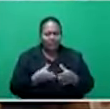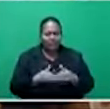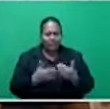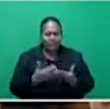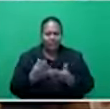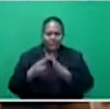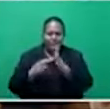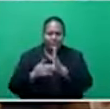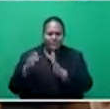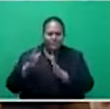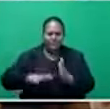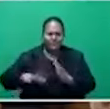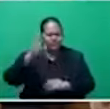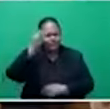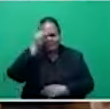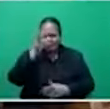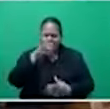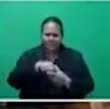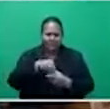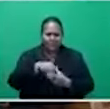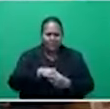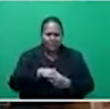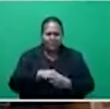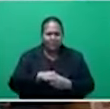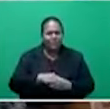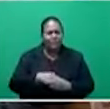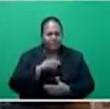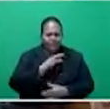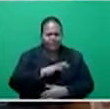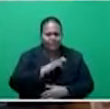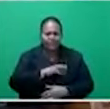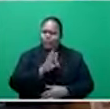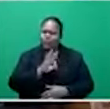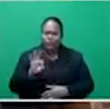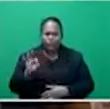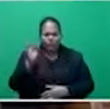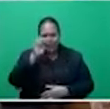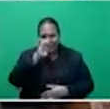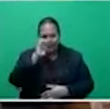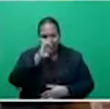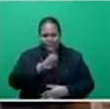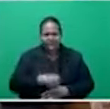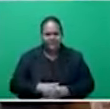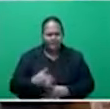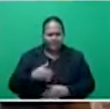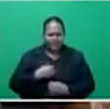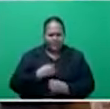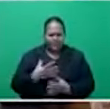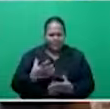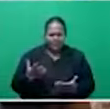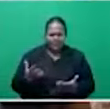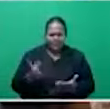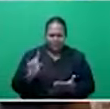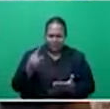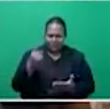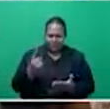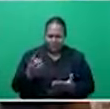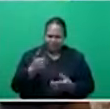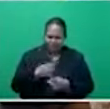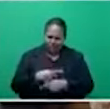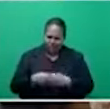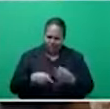sir. Not on an ethnic basis, Honourable Wanganika. I was quite surprised by your kind of xenophobic comments.